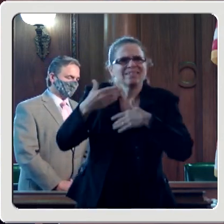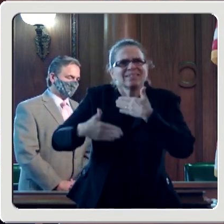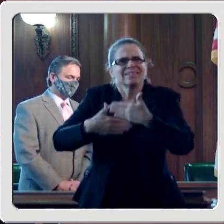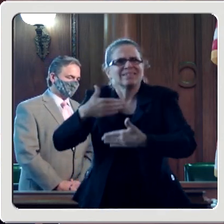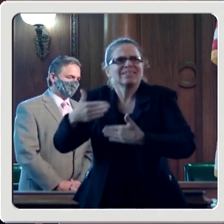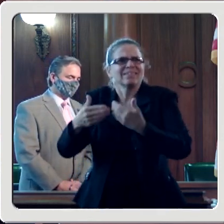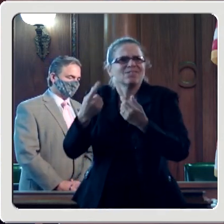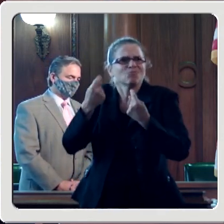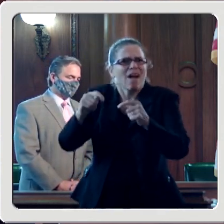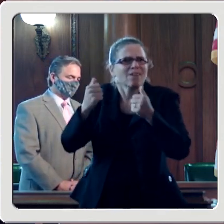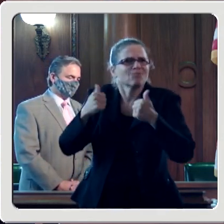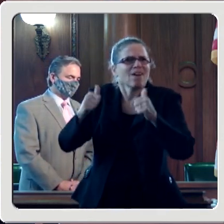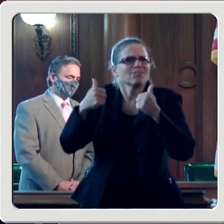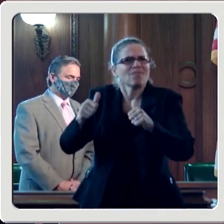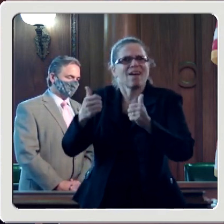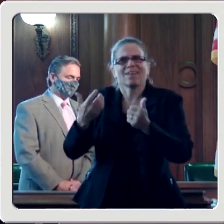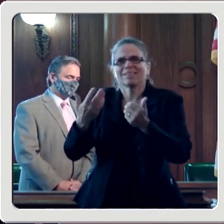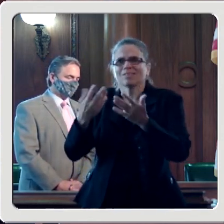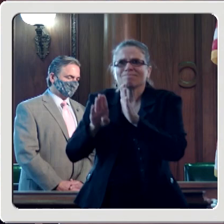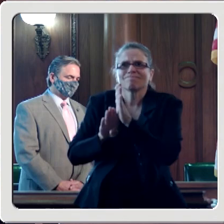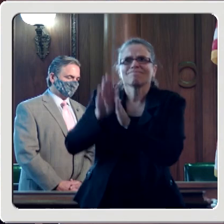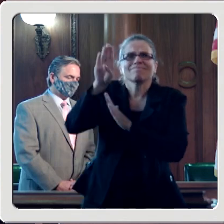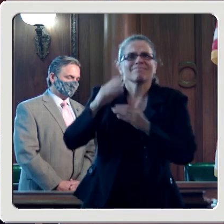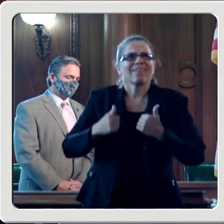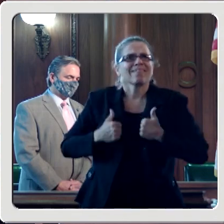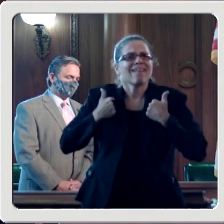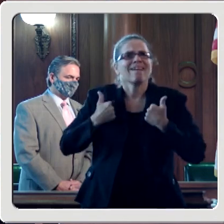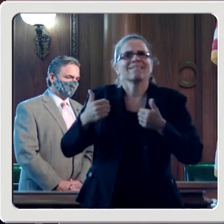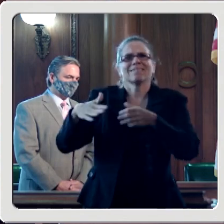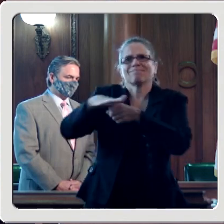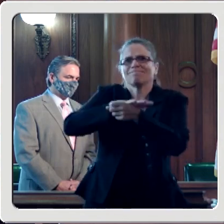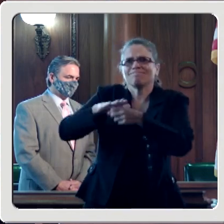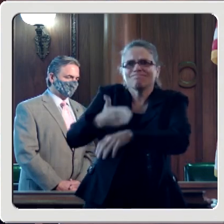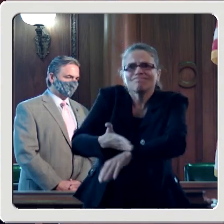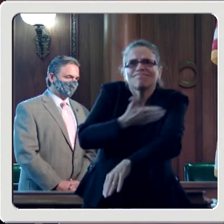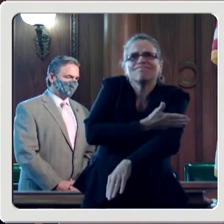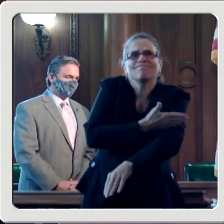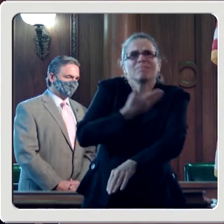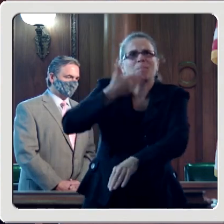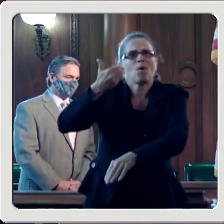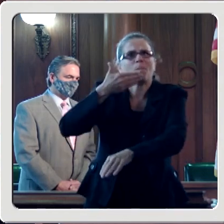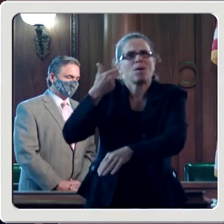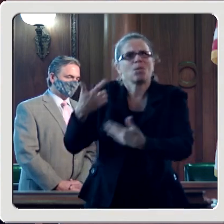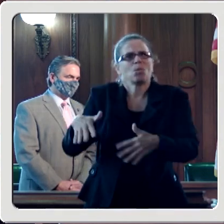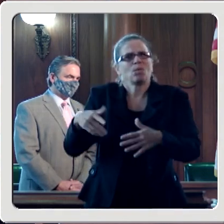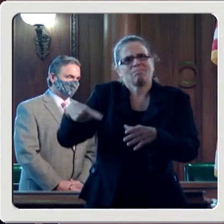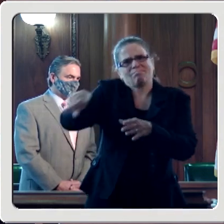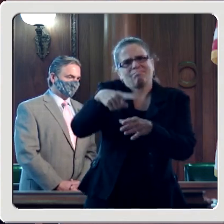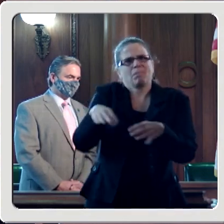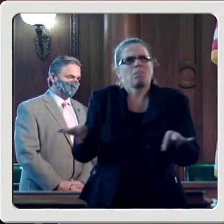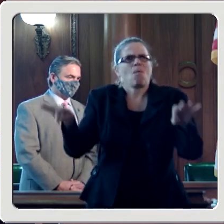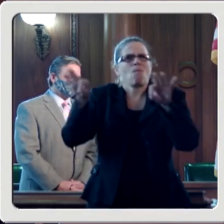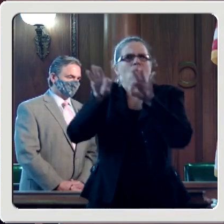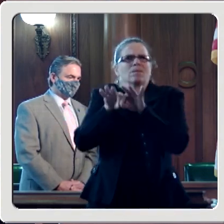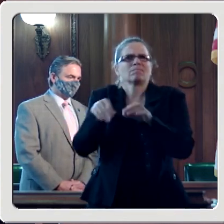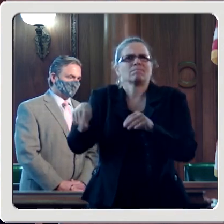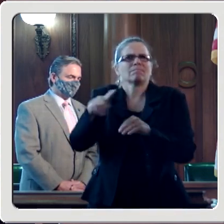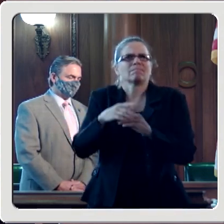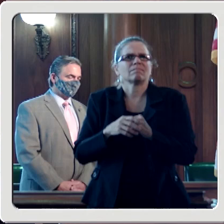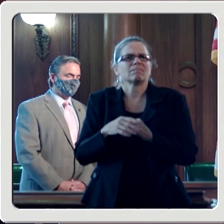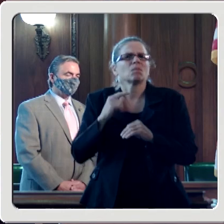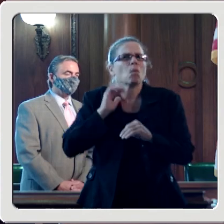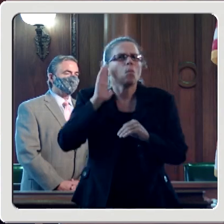our neighborhoods. So stay tuned. We should be announcing in the